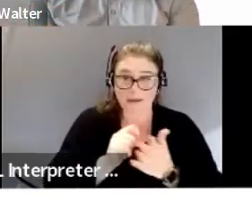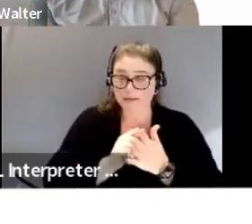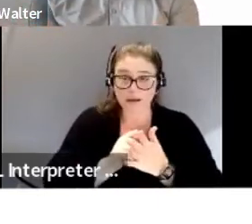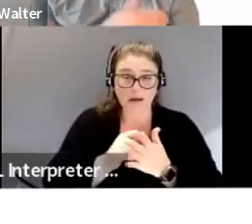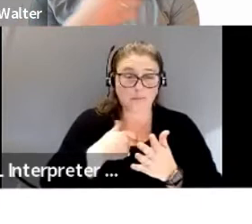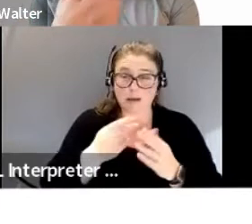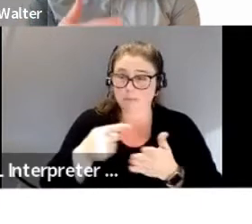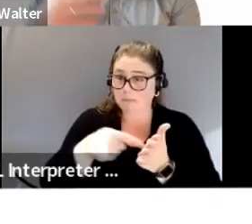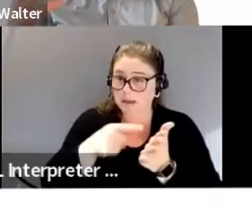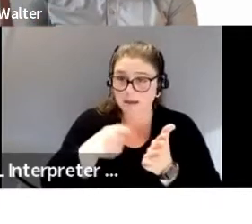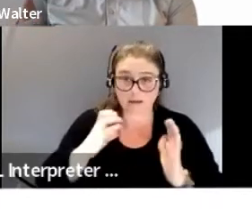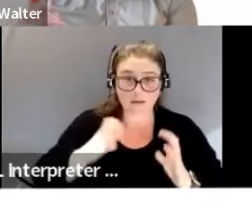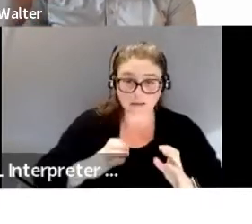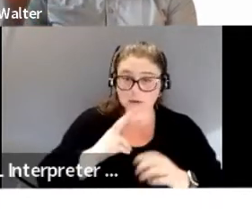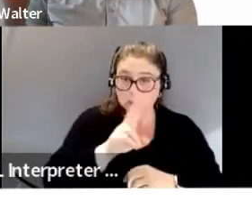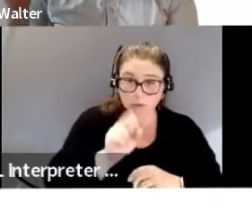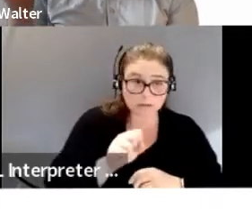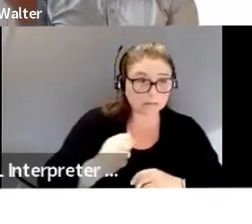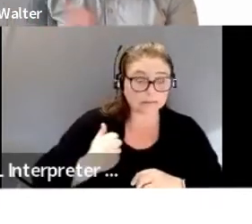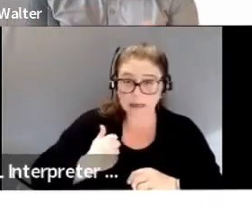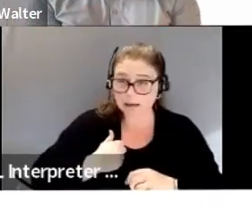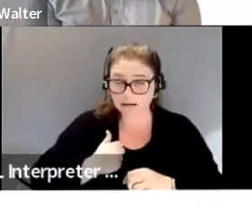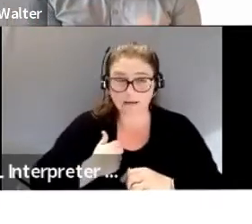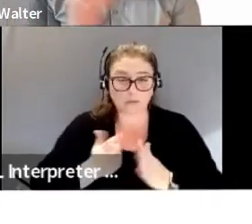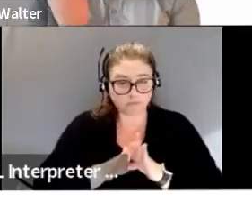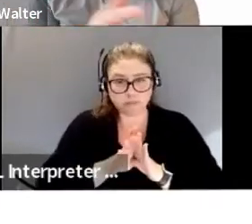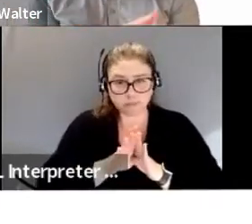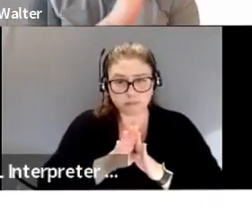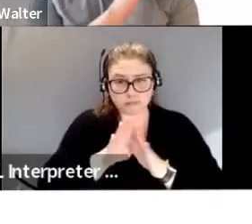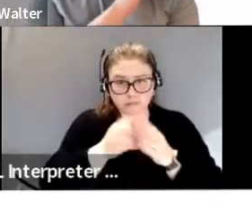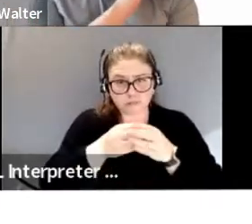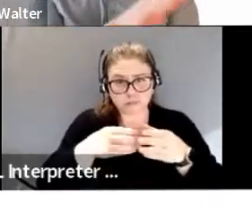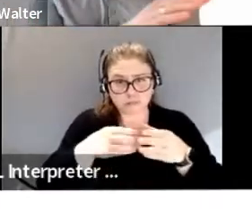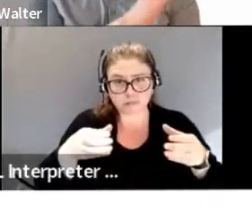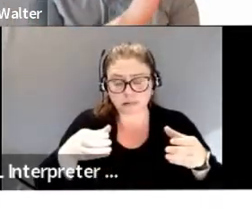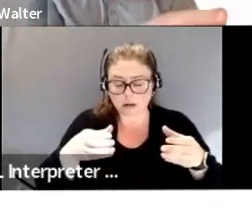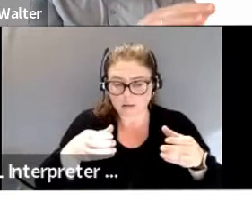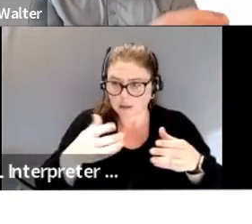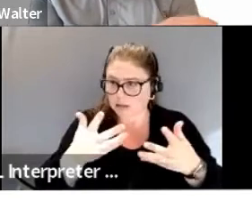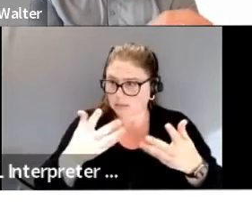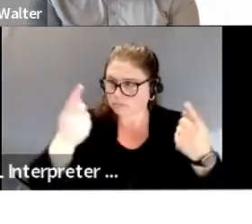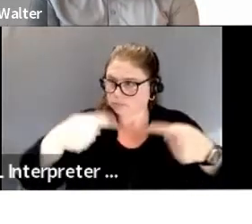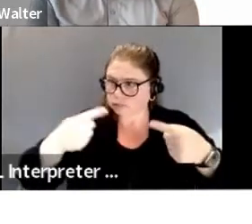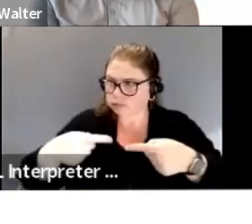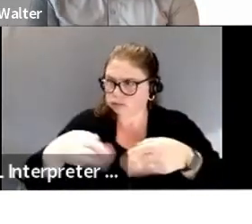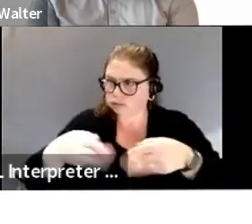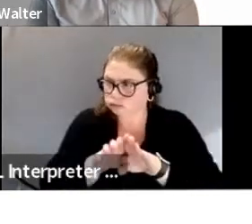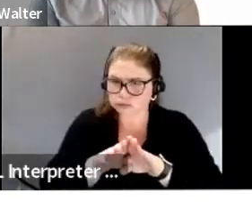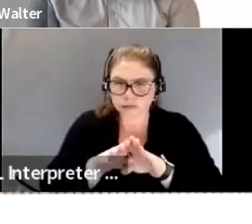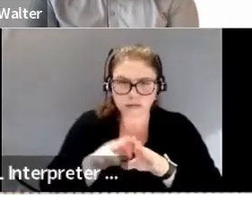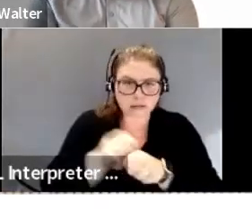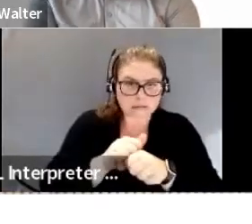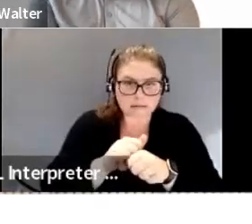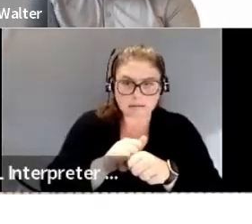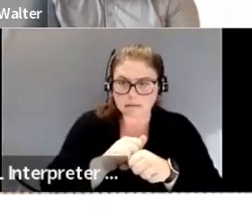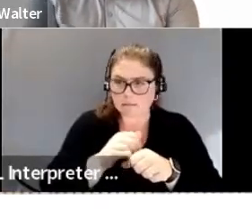it. We were growing, we were scaling. And within a few days, right, pandemic hit, closures, mandatory stay-at-home orders,